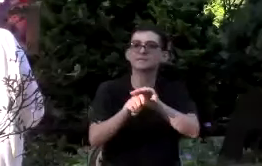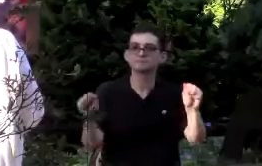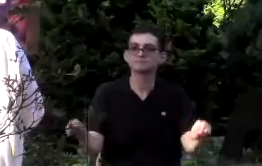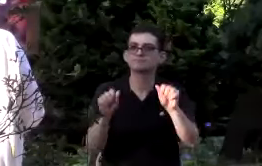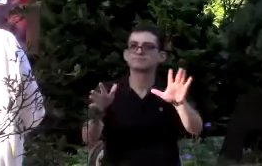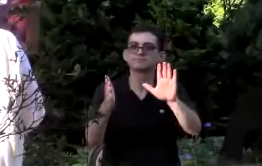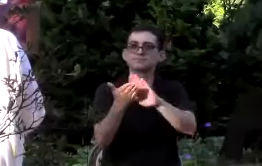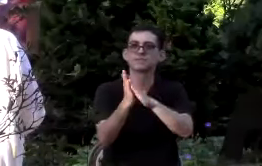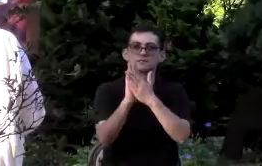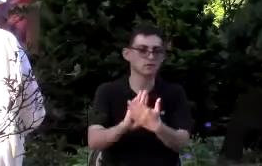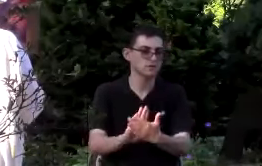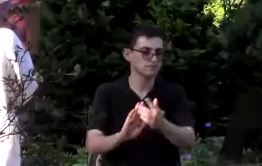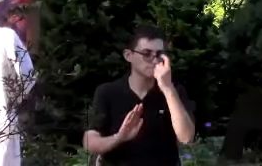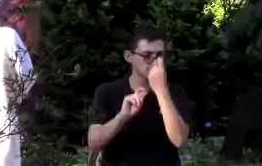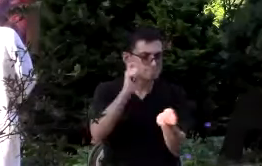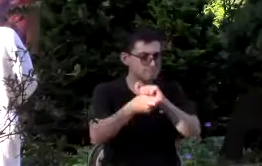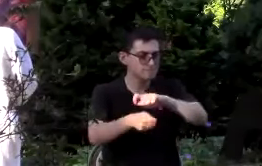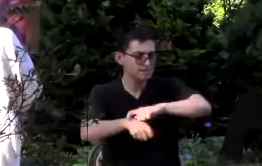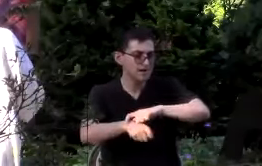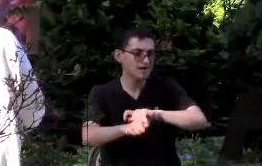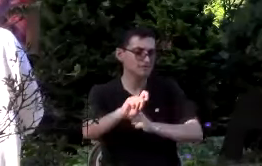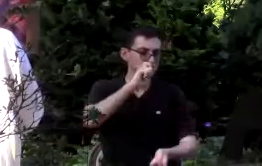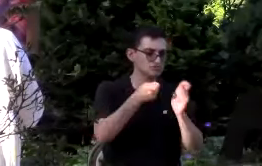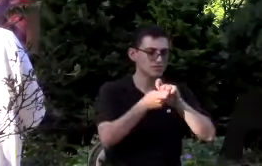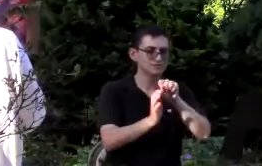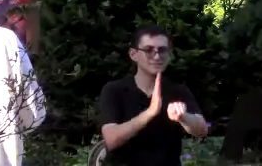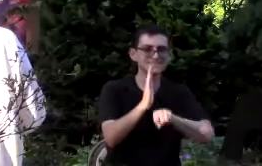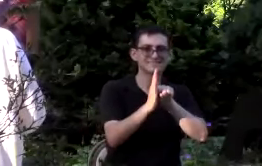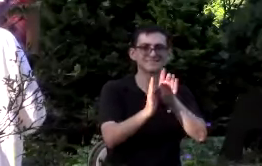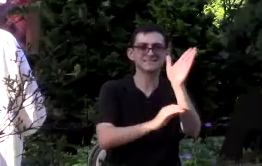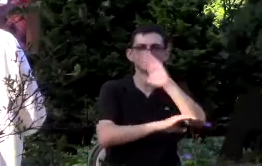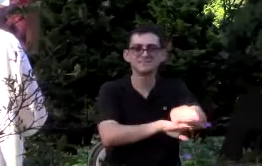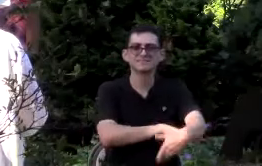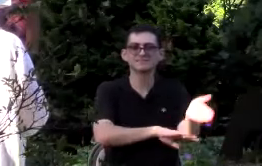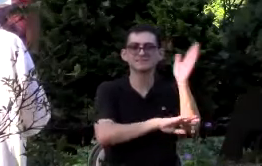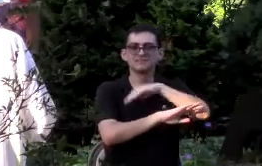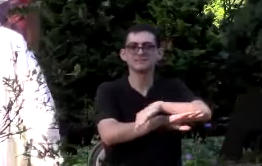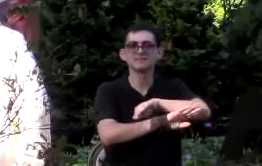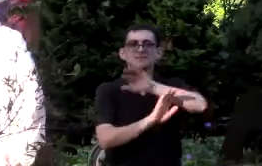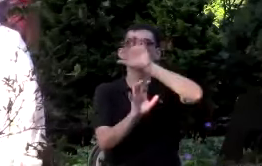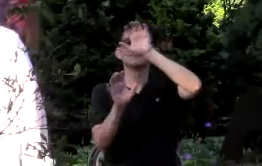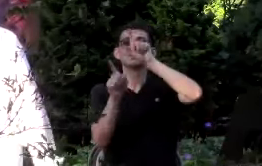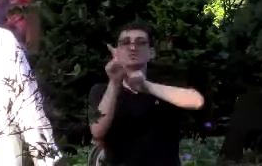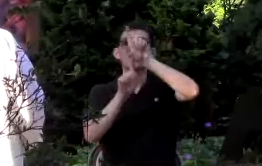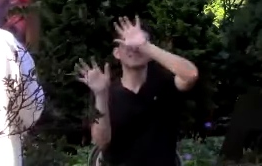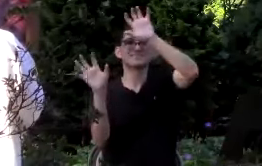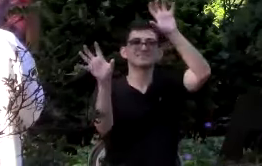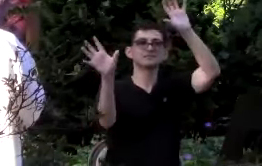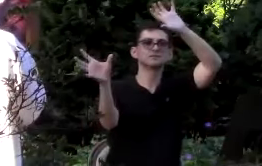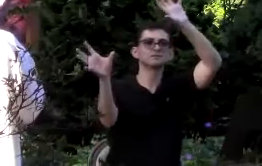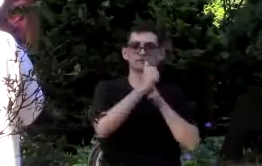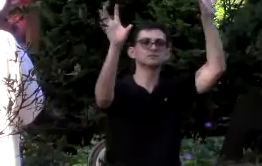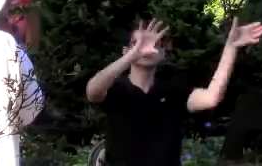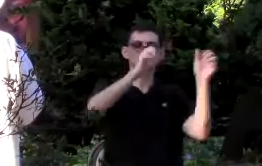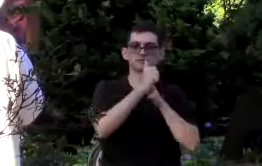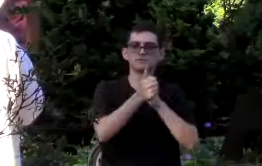thoughtfully alters the time and changes the seasons, and arranges the stars in their heavenly courses according to plan.